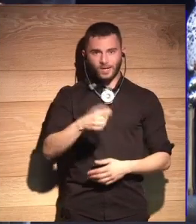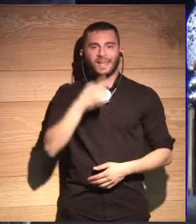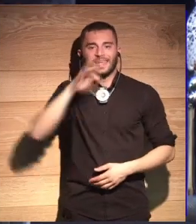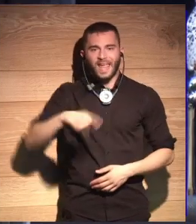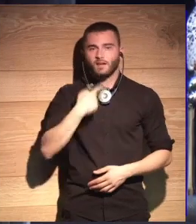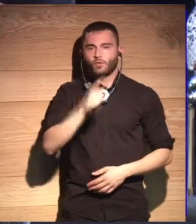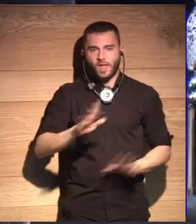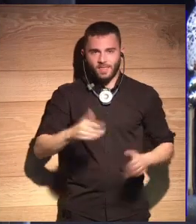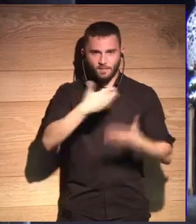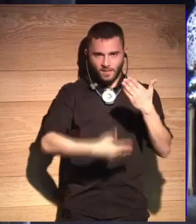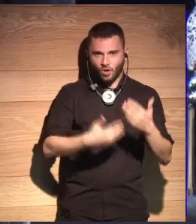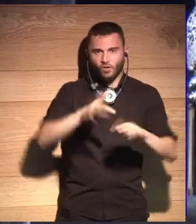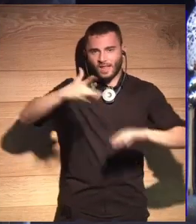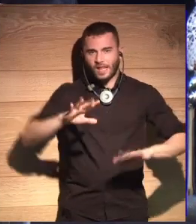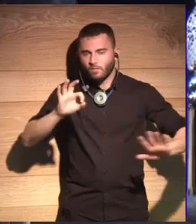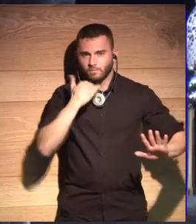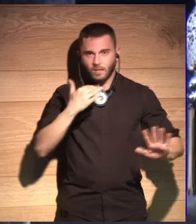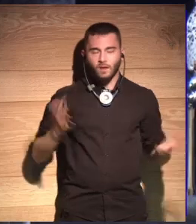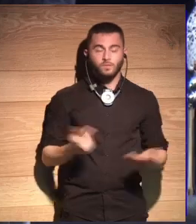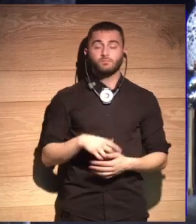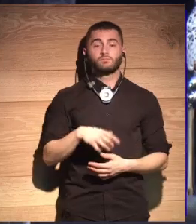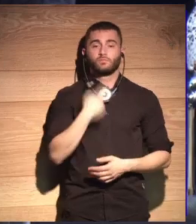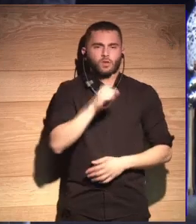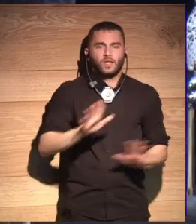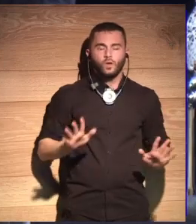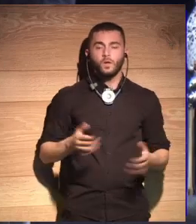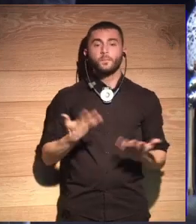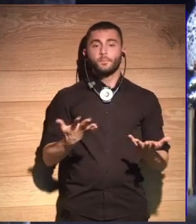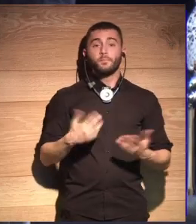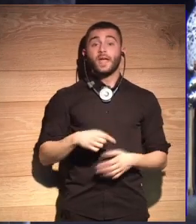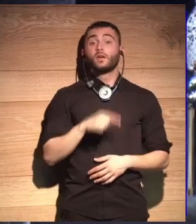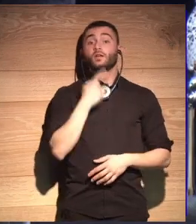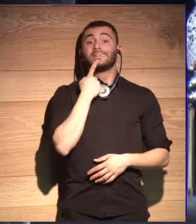Catalan elections, somebody, I am not going to say who, media,